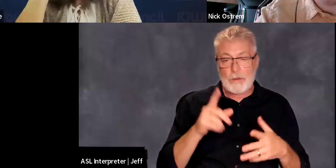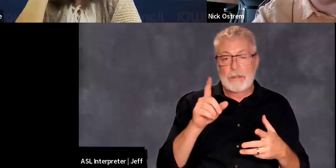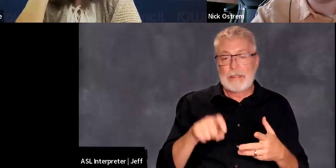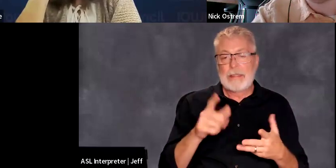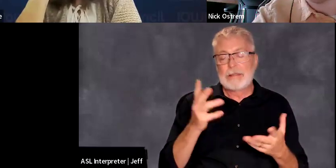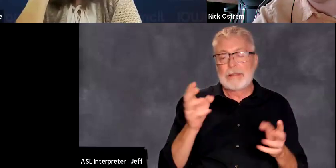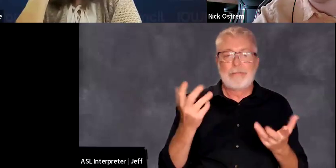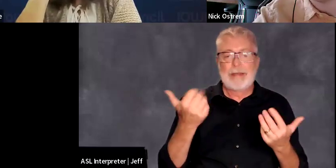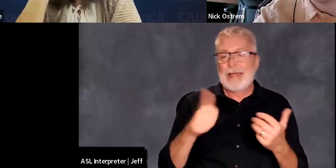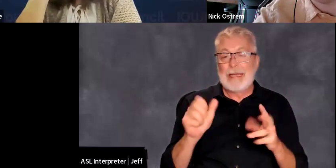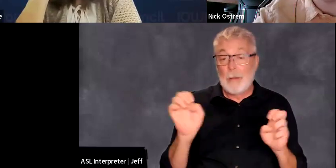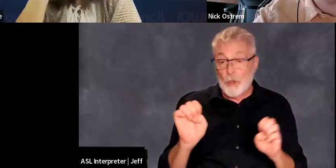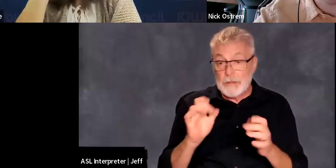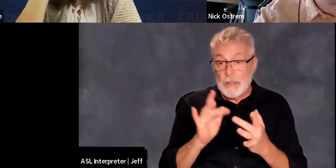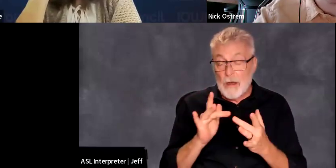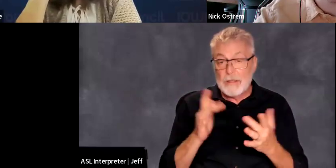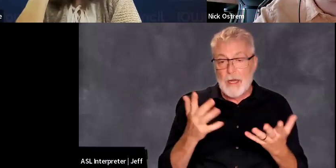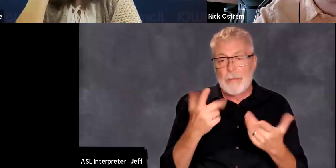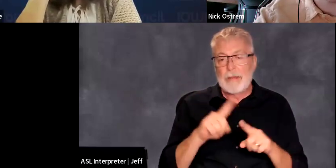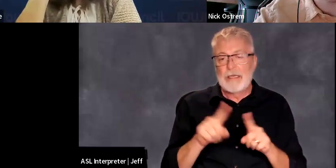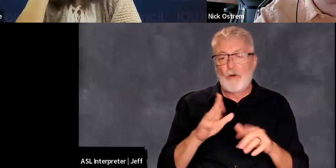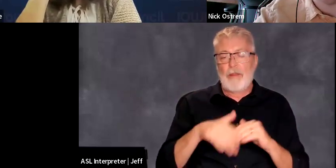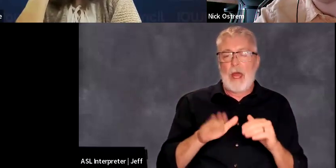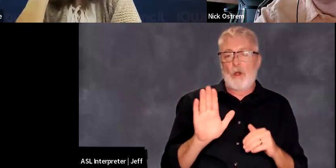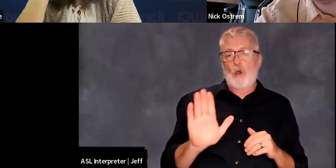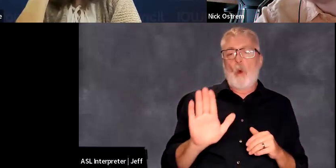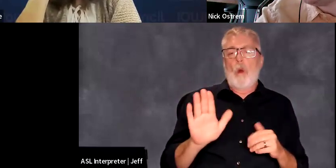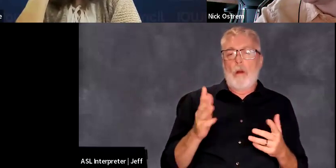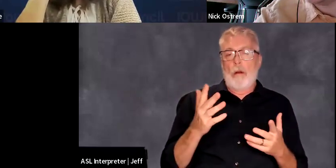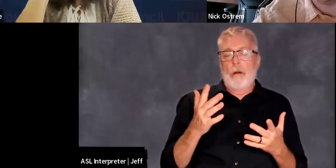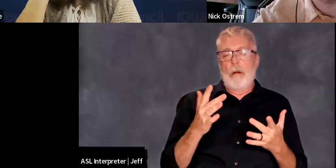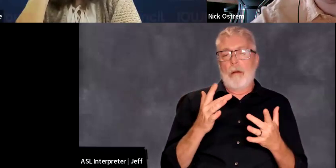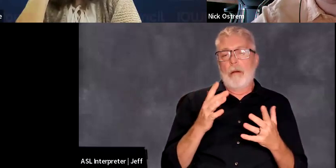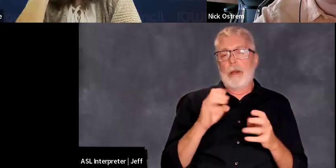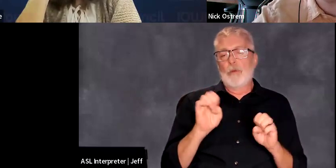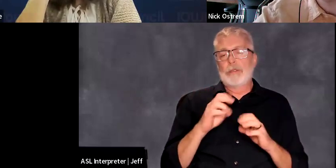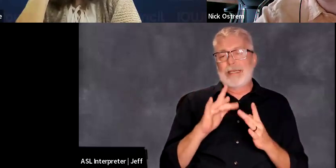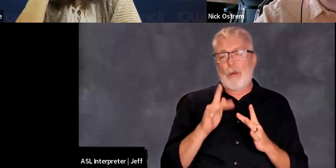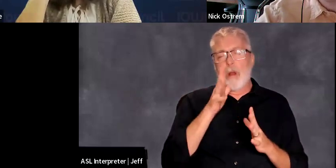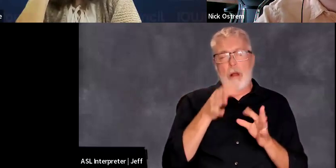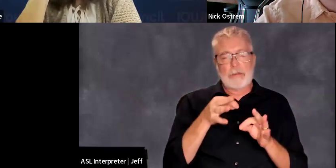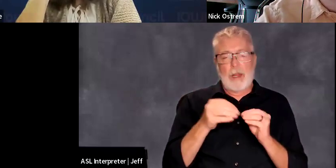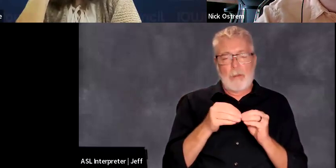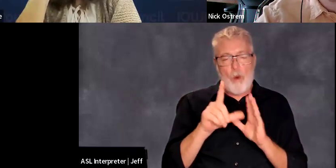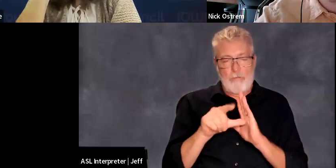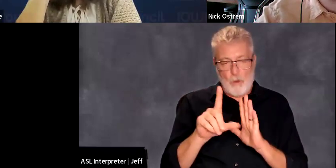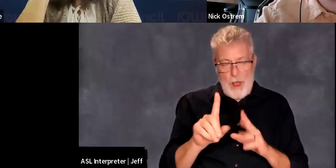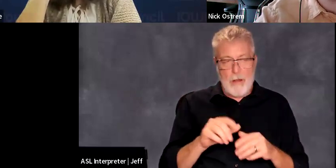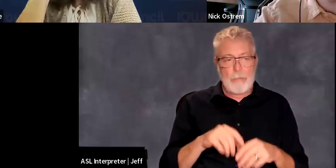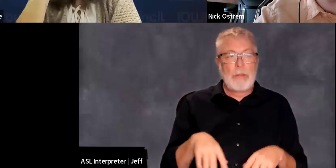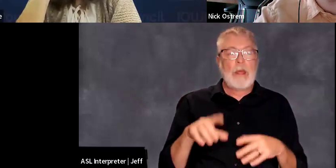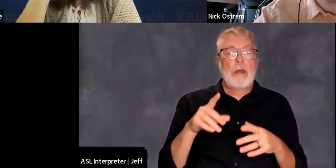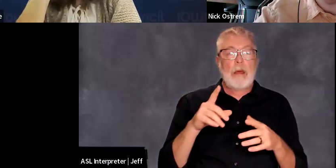emergency contacts, which are different from your emergency network members, and I'll explain that. Um, and